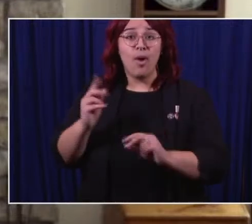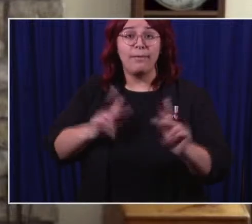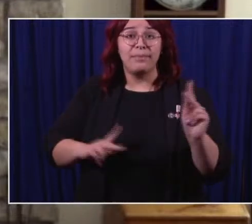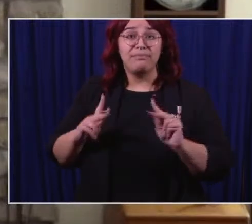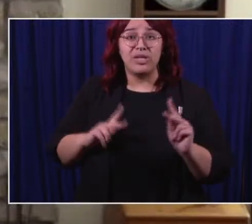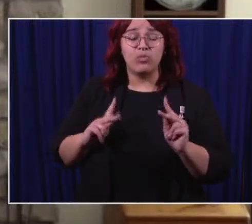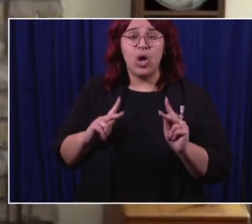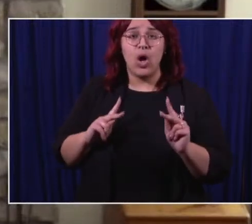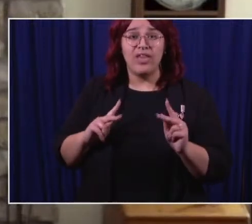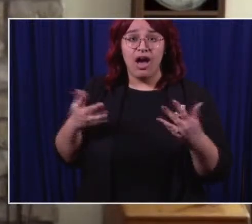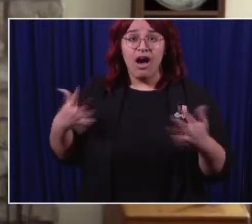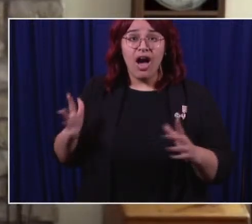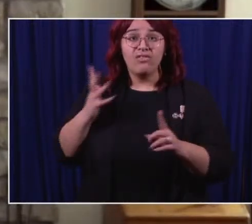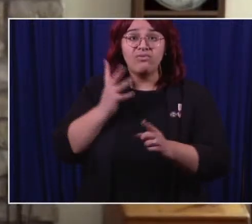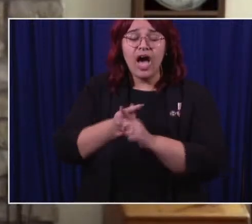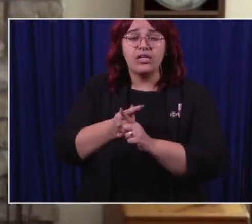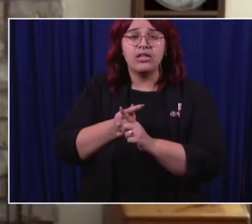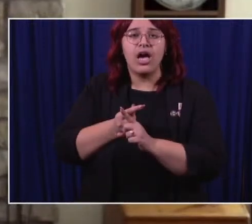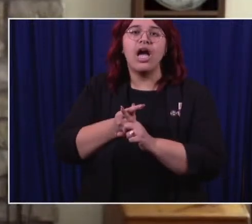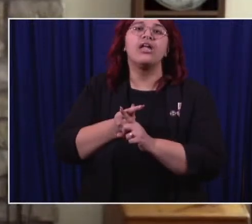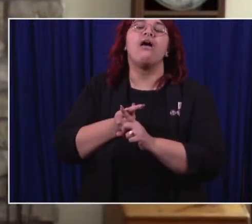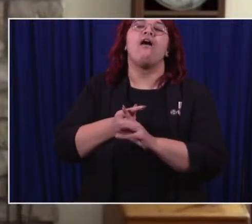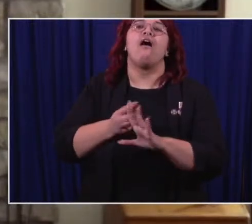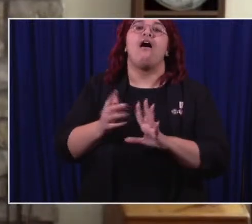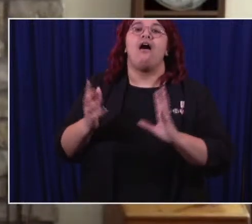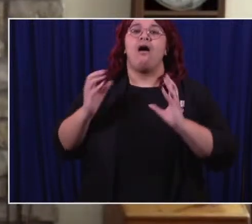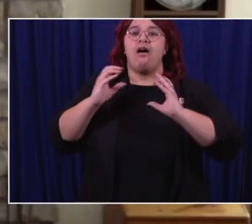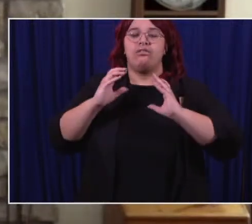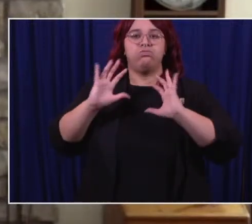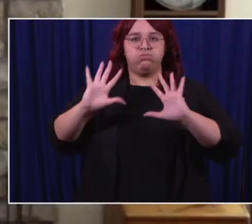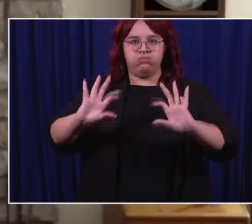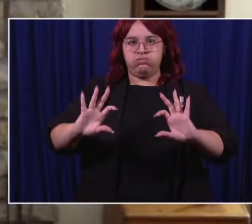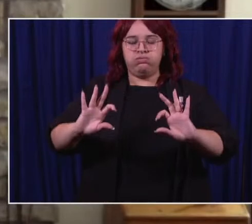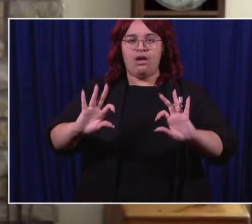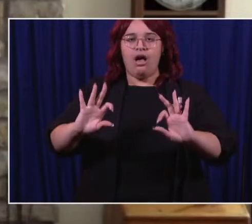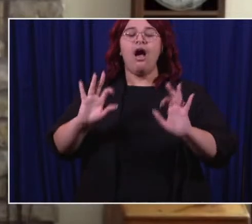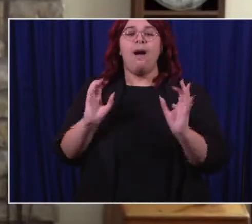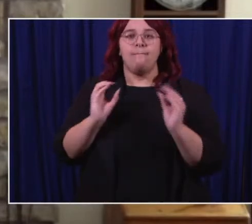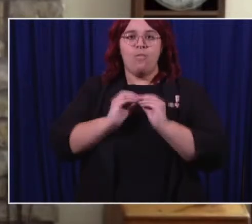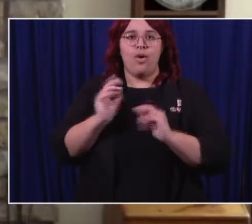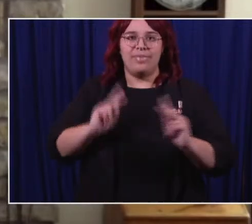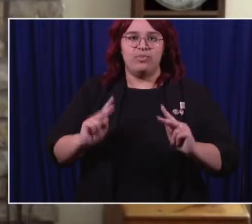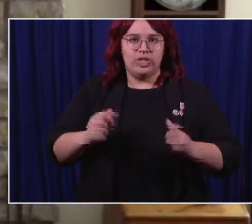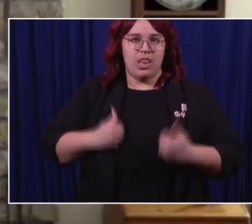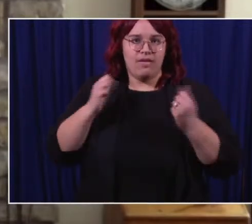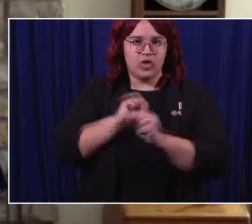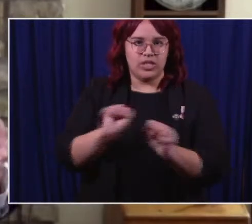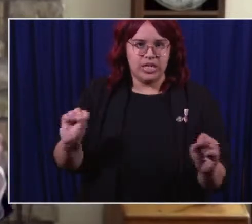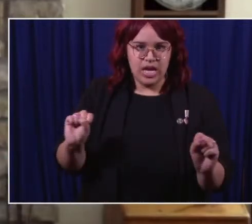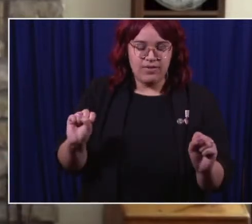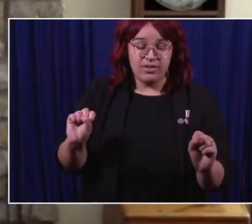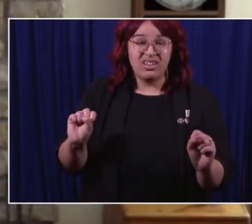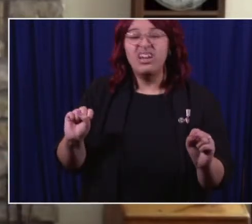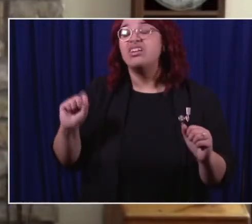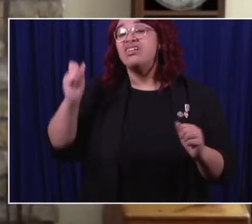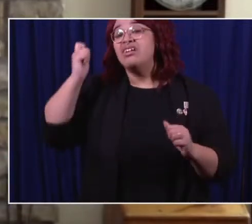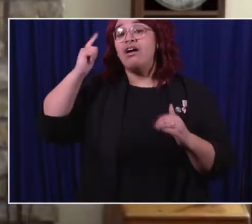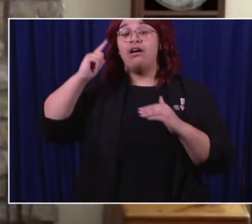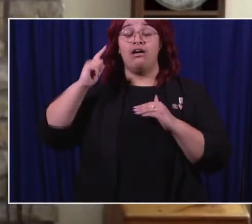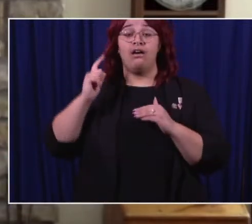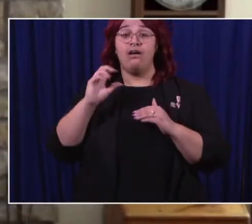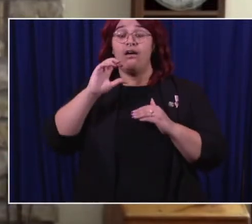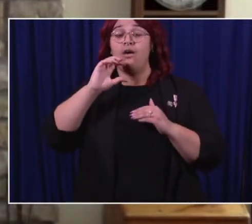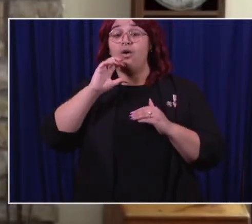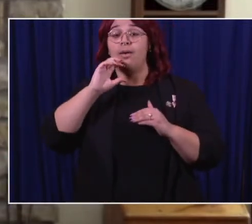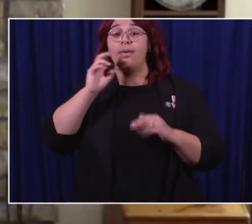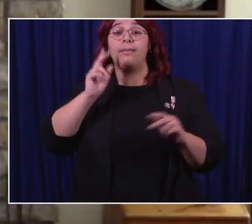60, the more we get vaccinated, we know we're saving lives, because we know the higher the age, the more risk.